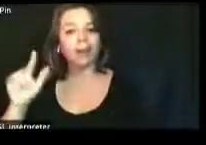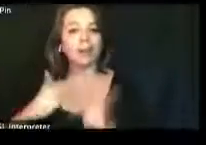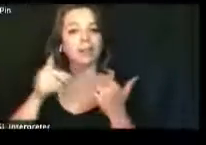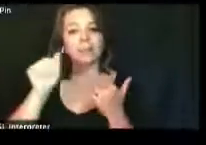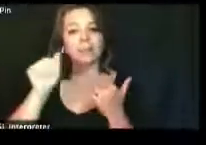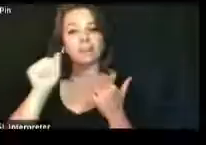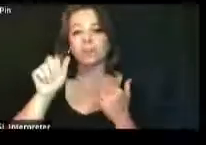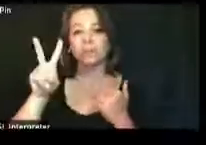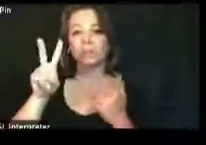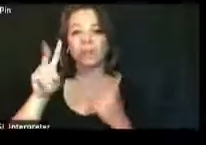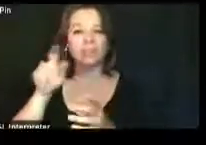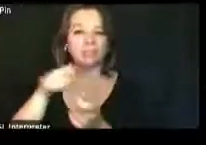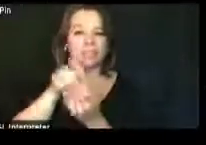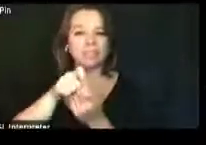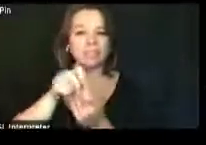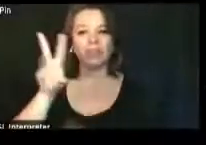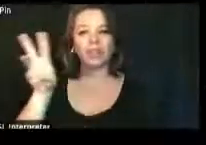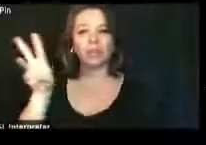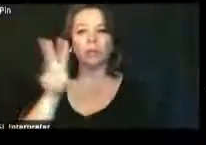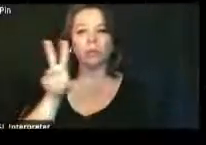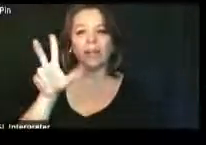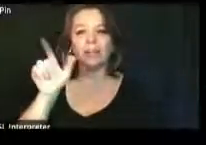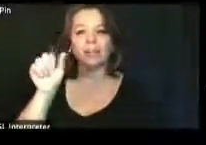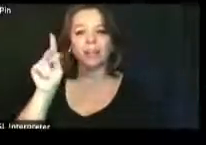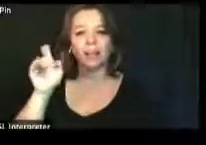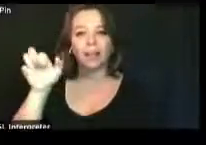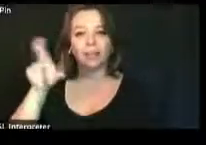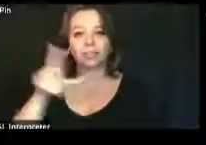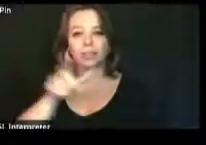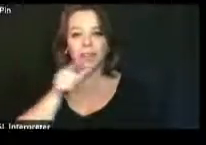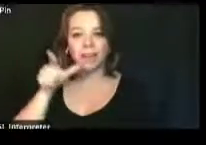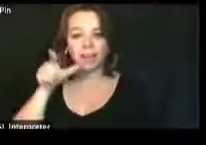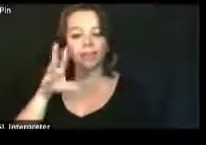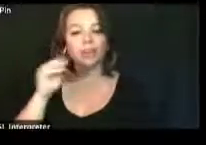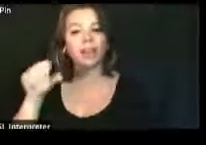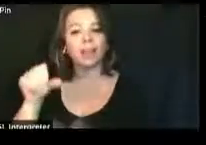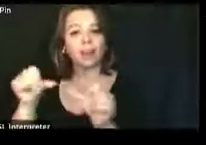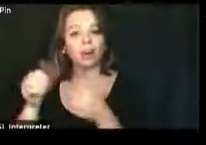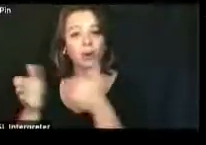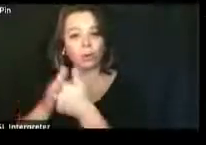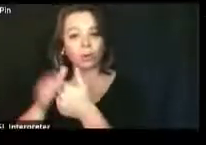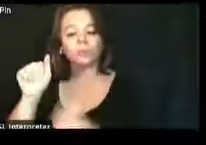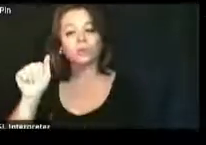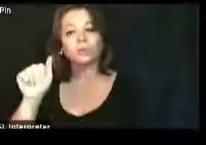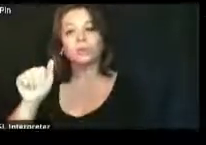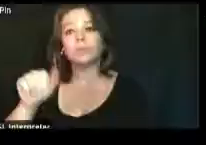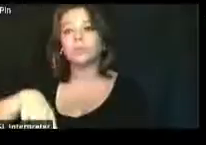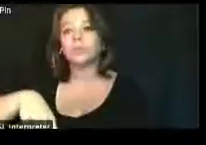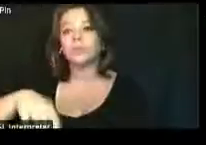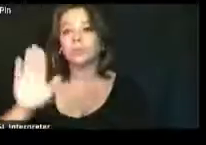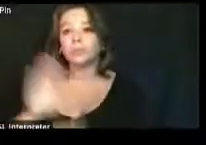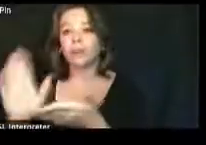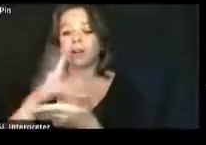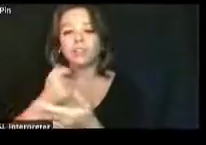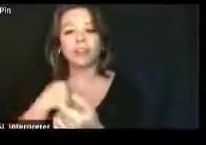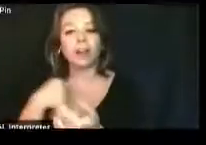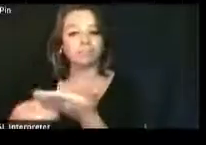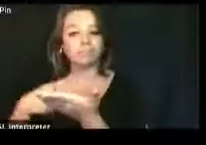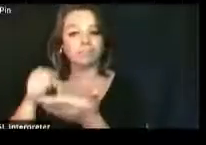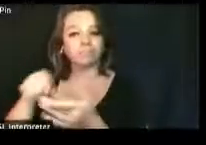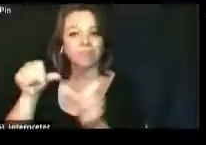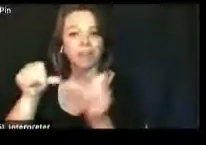West Lancaster, in the area by Antelope Valley College. And that is the area that I am calling to talk about today in regards